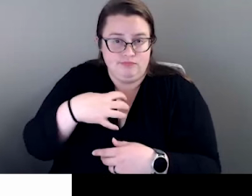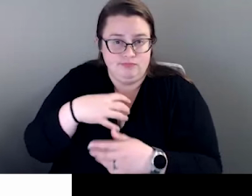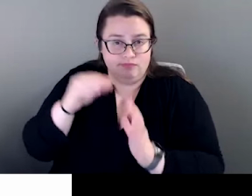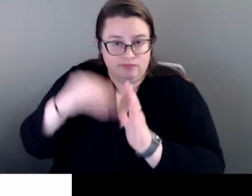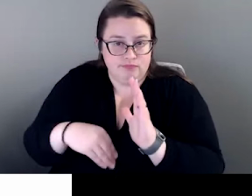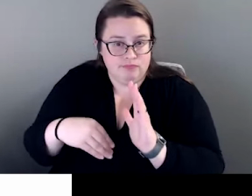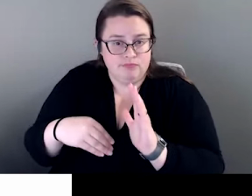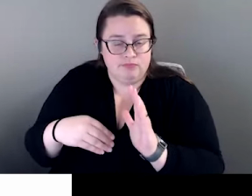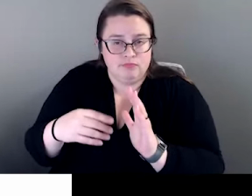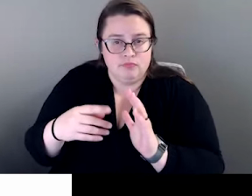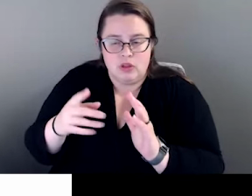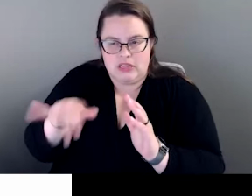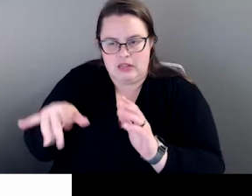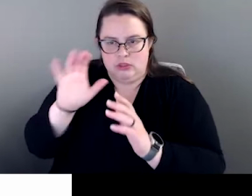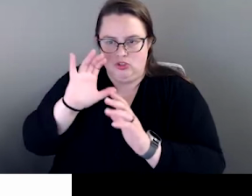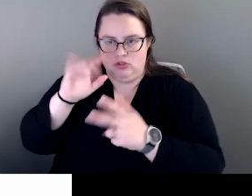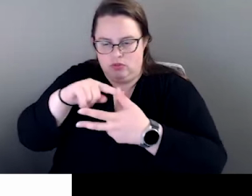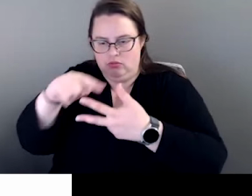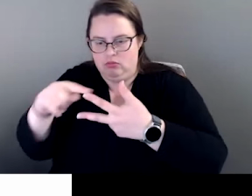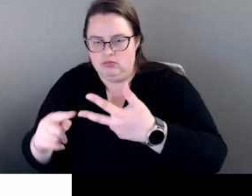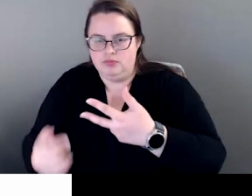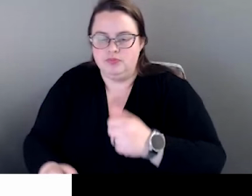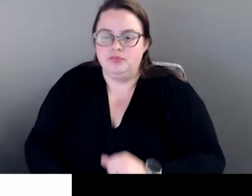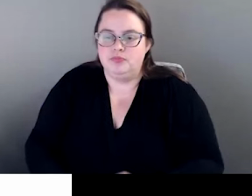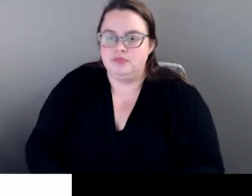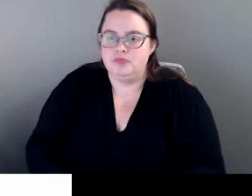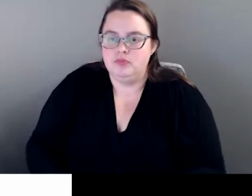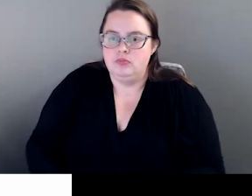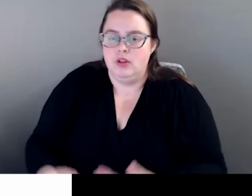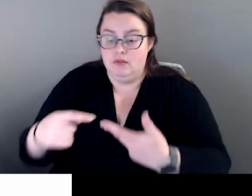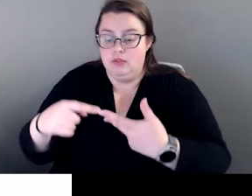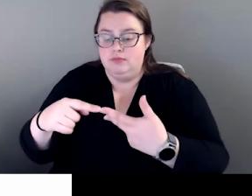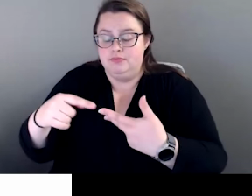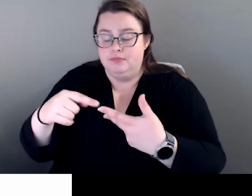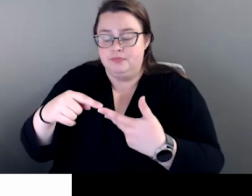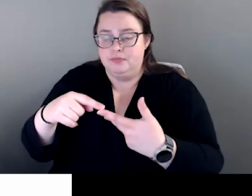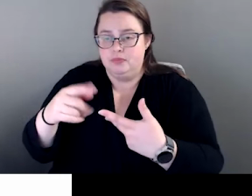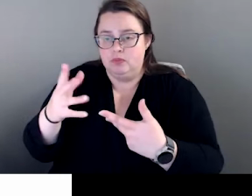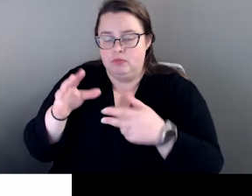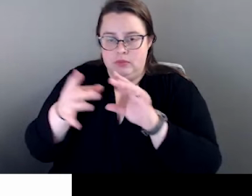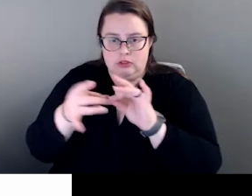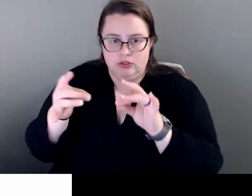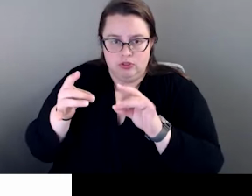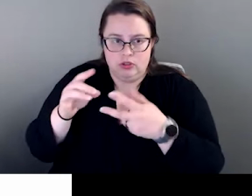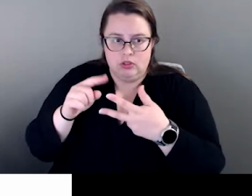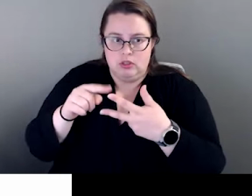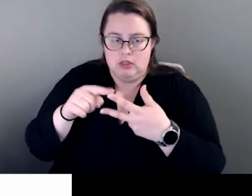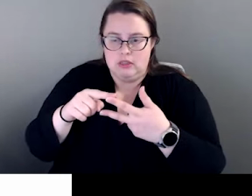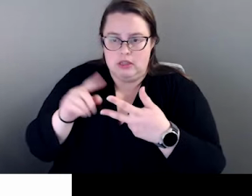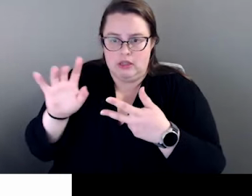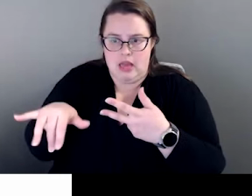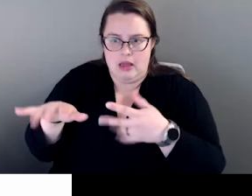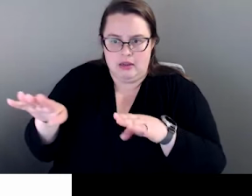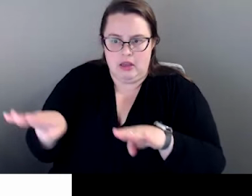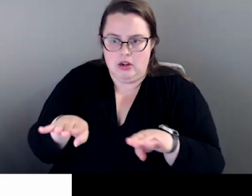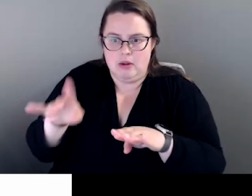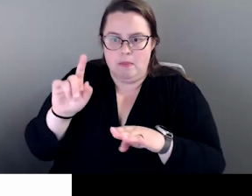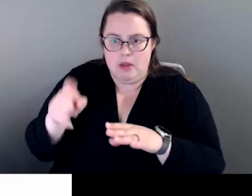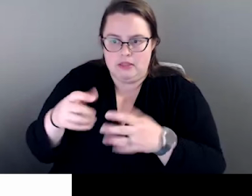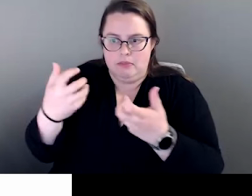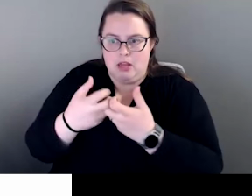And I just want to mention that for the second prong, or for SPOO, the conduct has to meet all 4 of